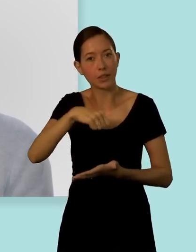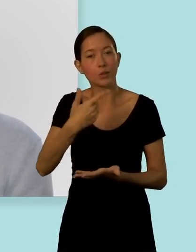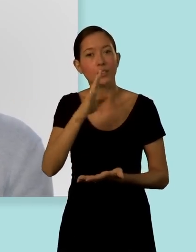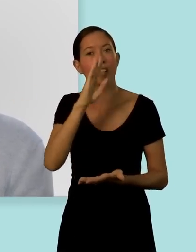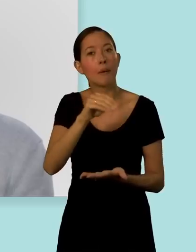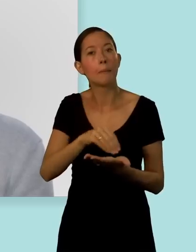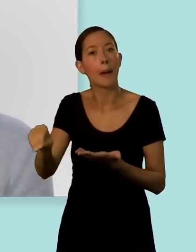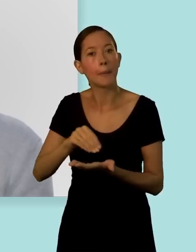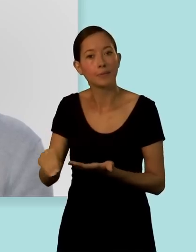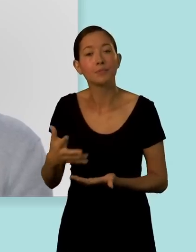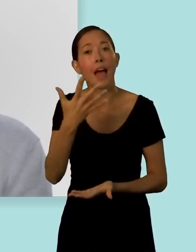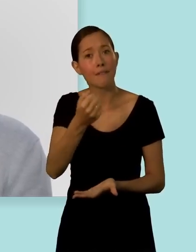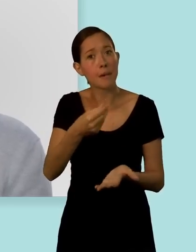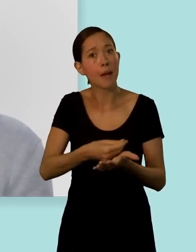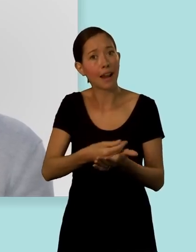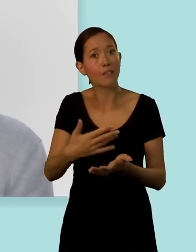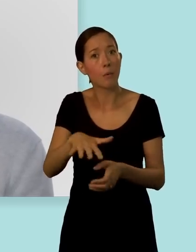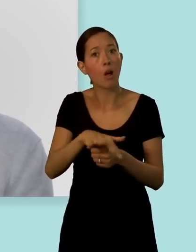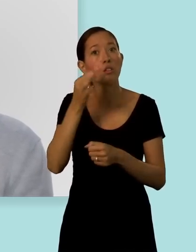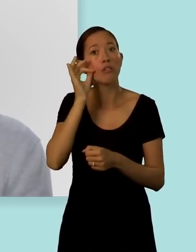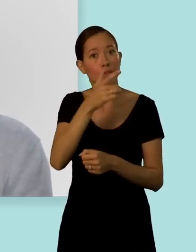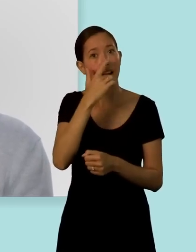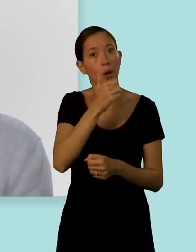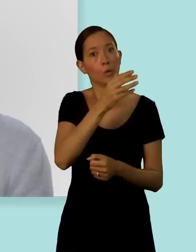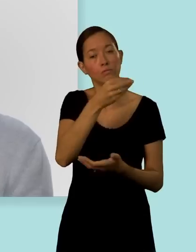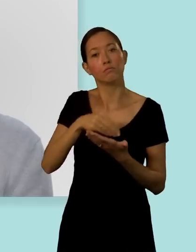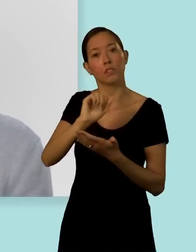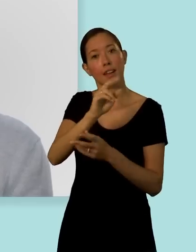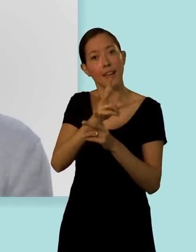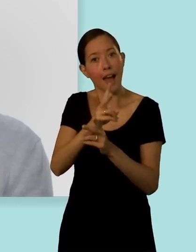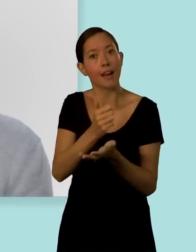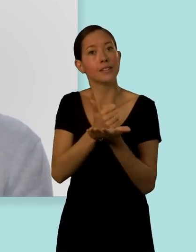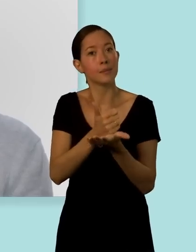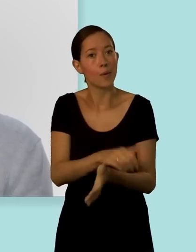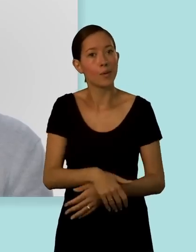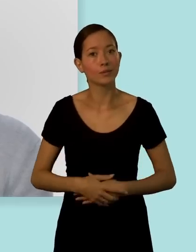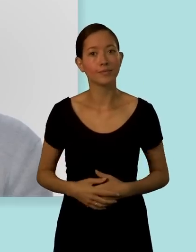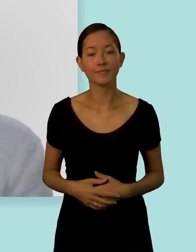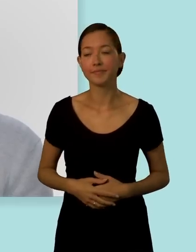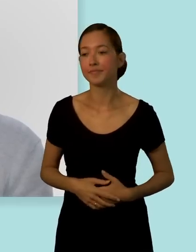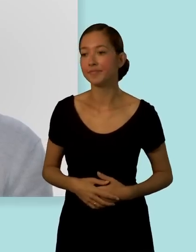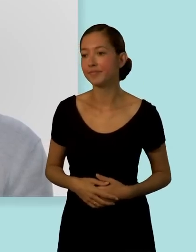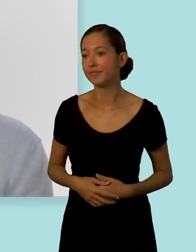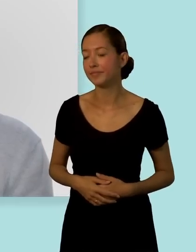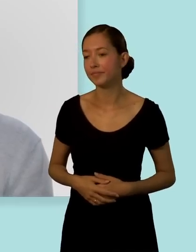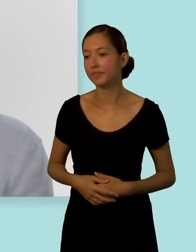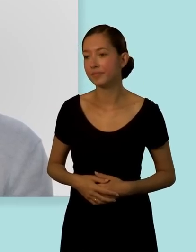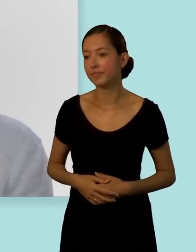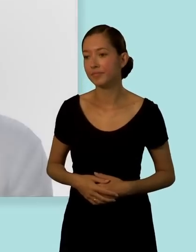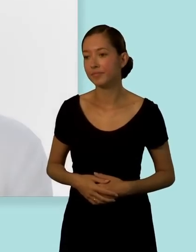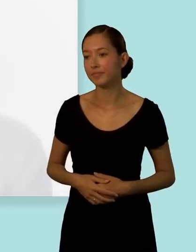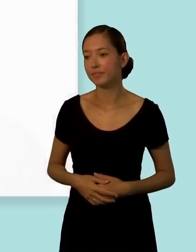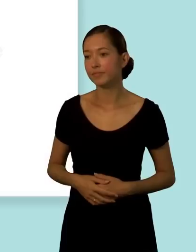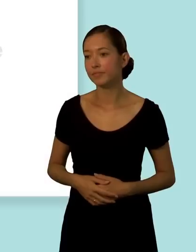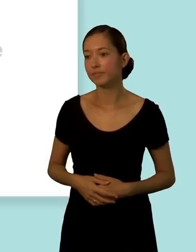costs, possibly in the form of a personal budget or direct payment. This is money from the local authority that you use to pay for your care and